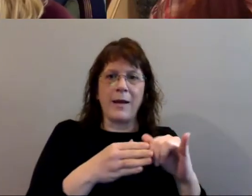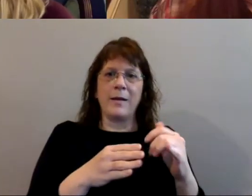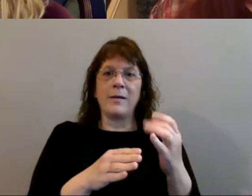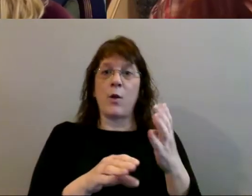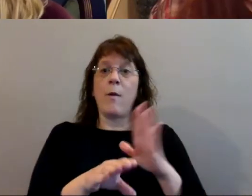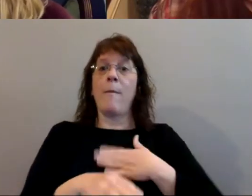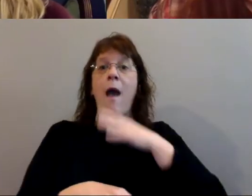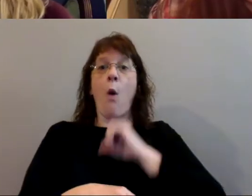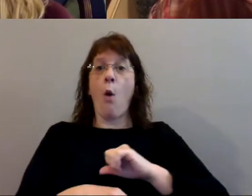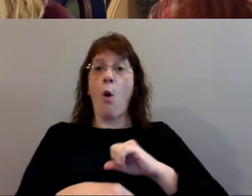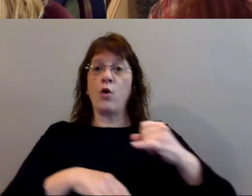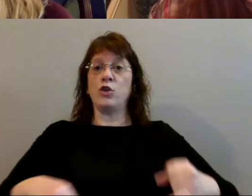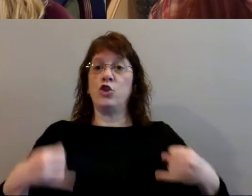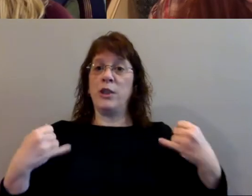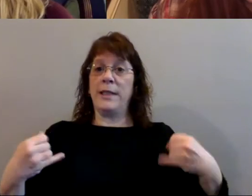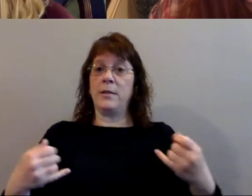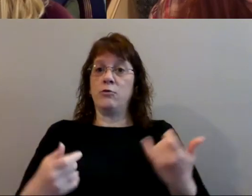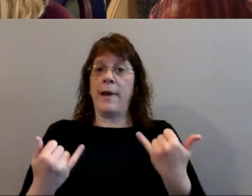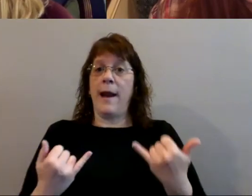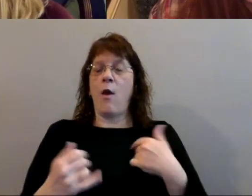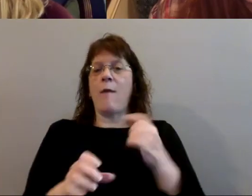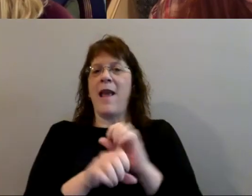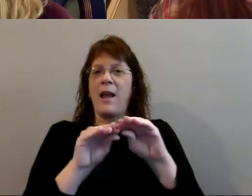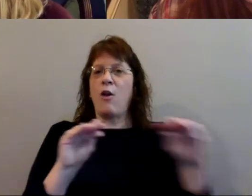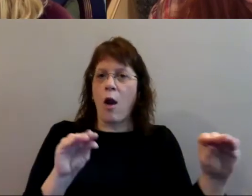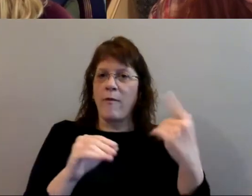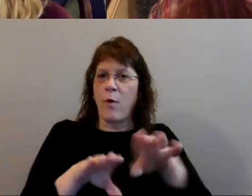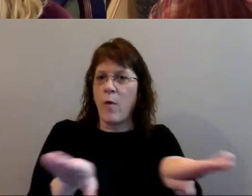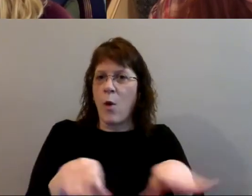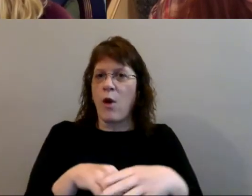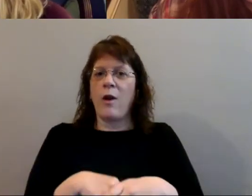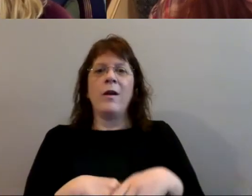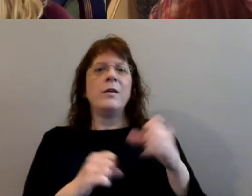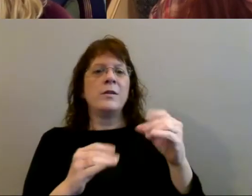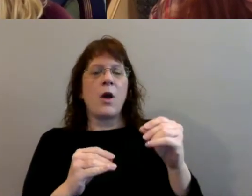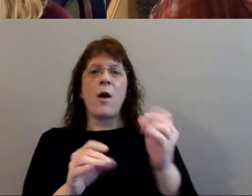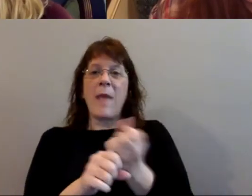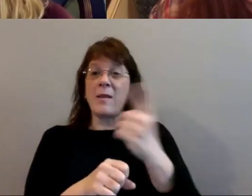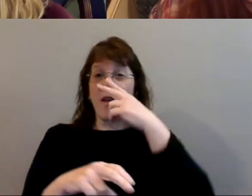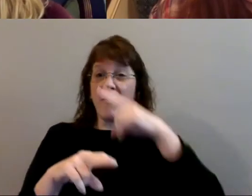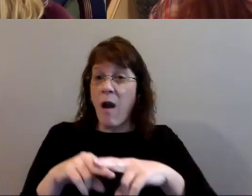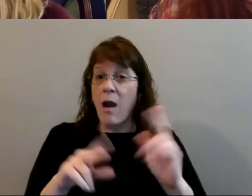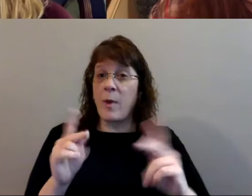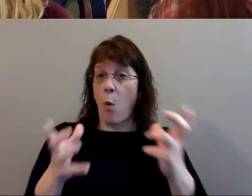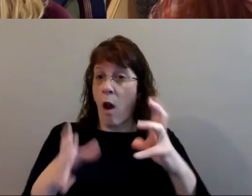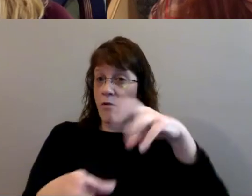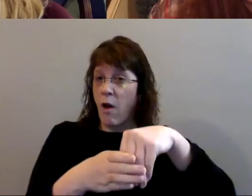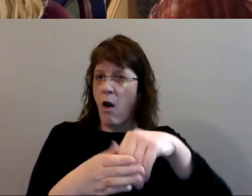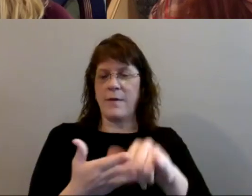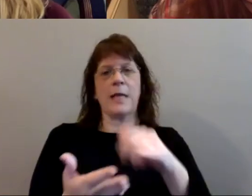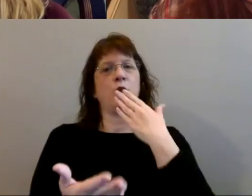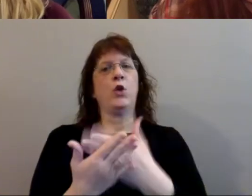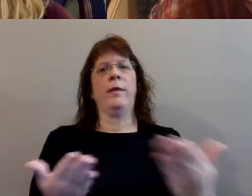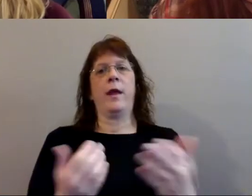now. So making it fun and making it something people actively want to do, I think is a really good thing to do. And it's